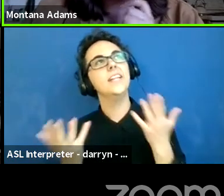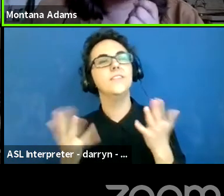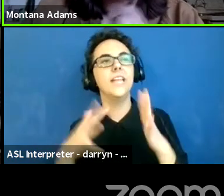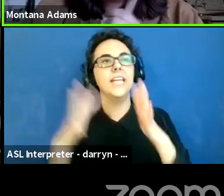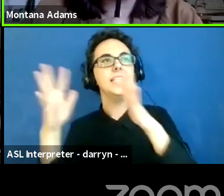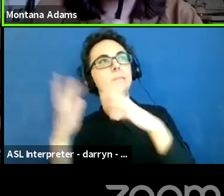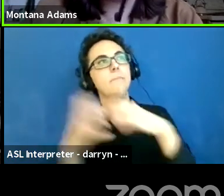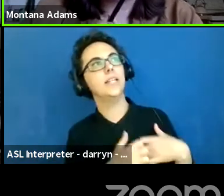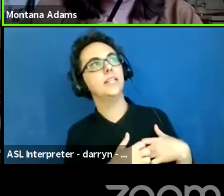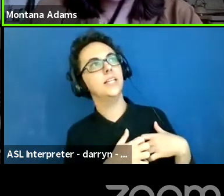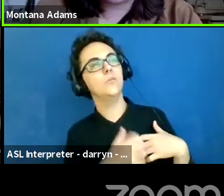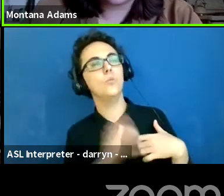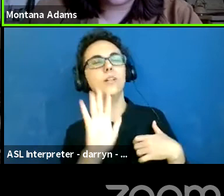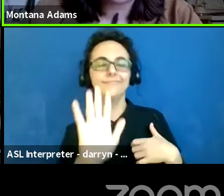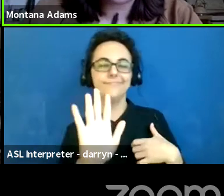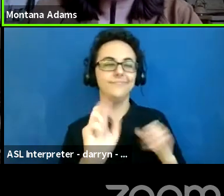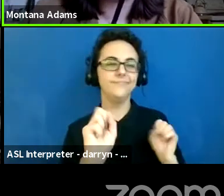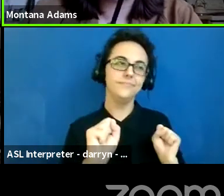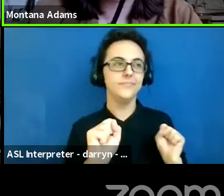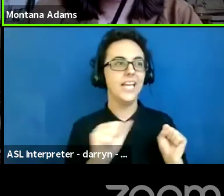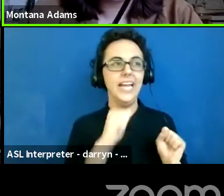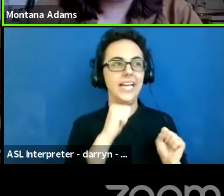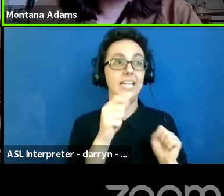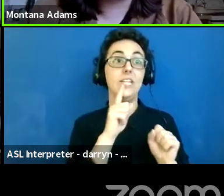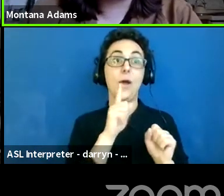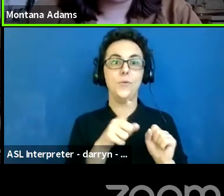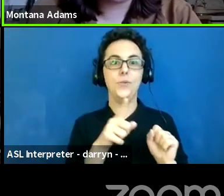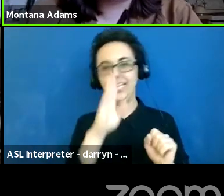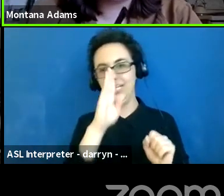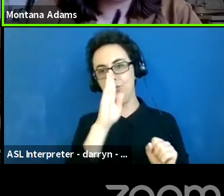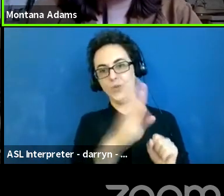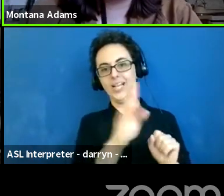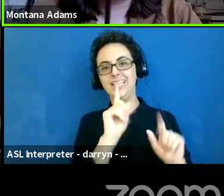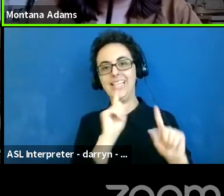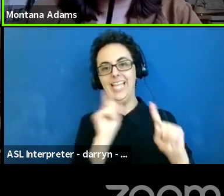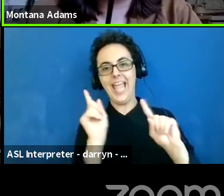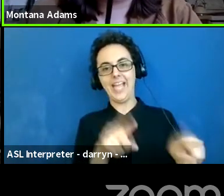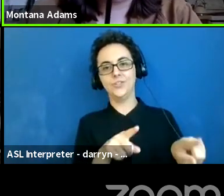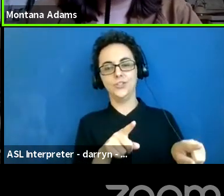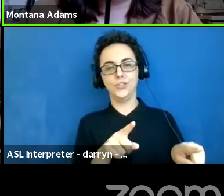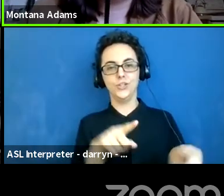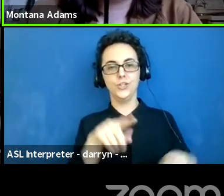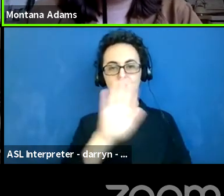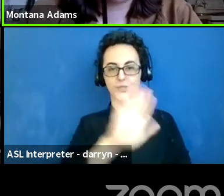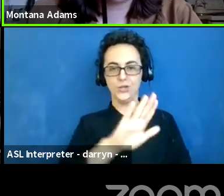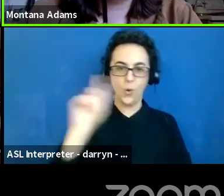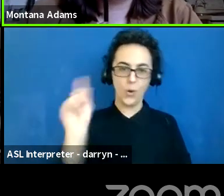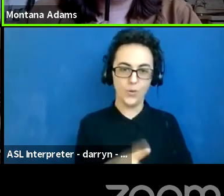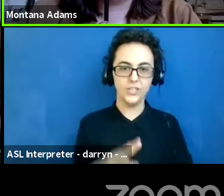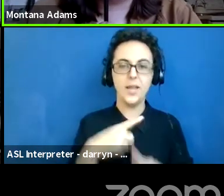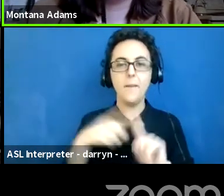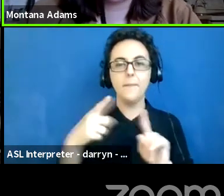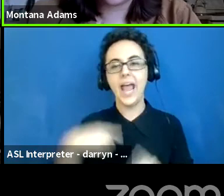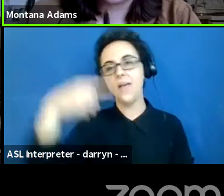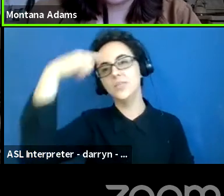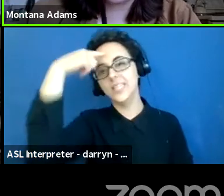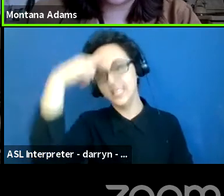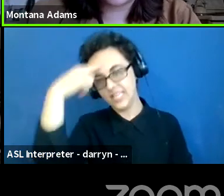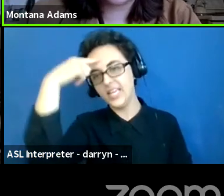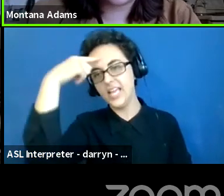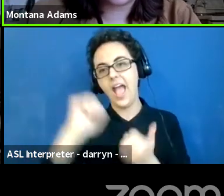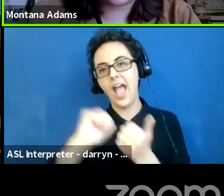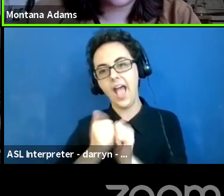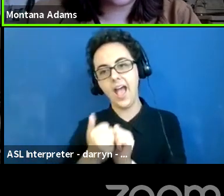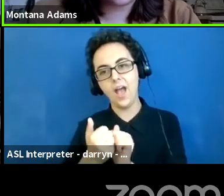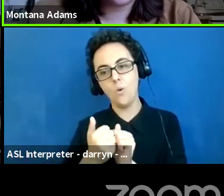I guess it doesn't directly answer your question, but like I have the thought of like trying to dismantle those toxic